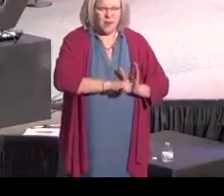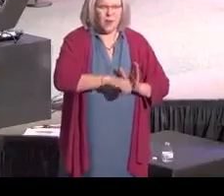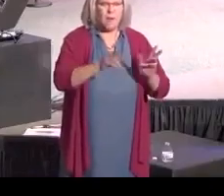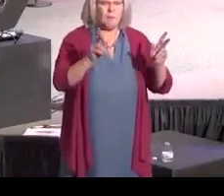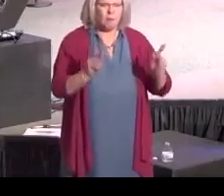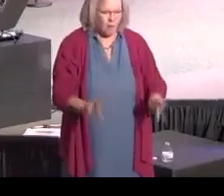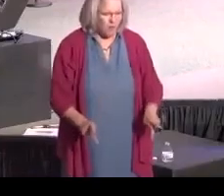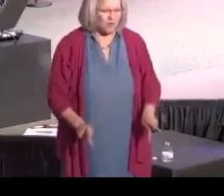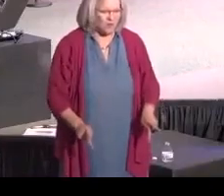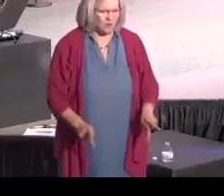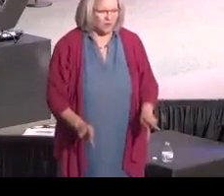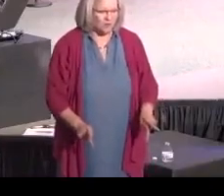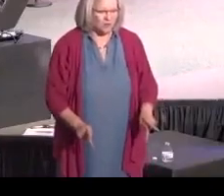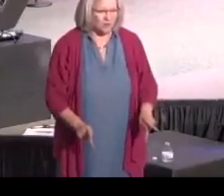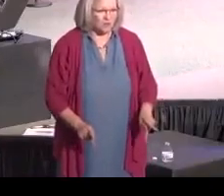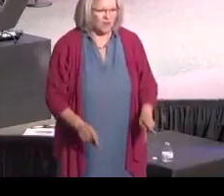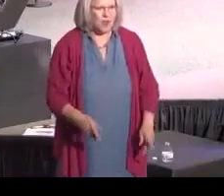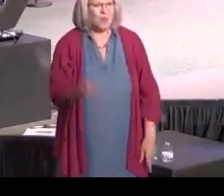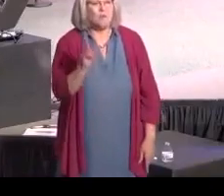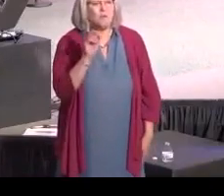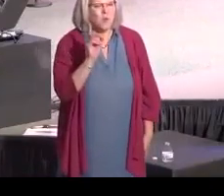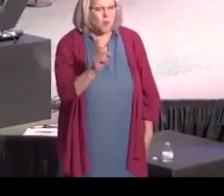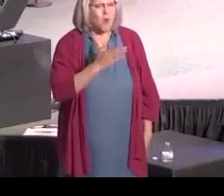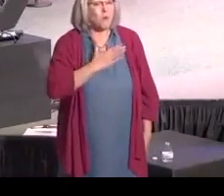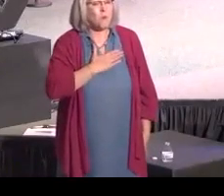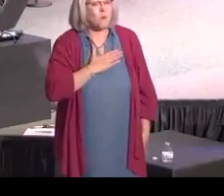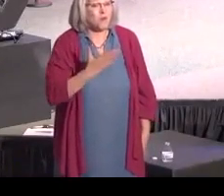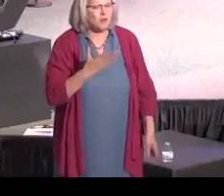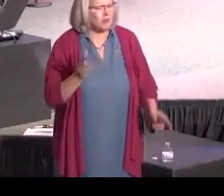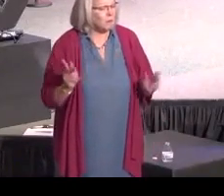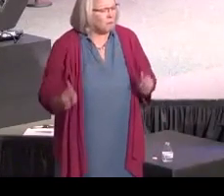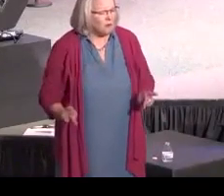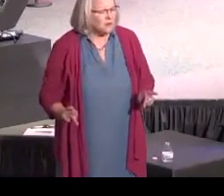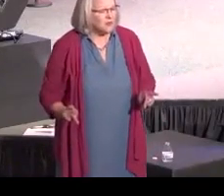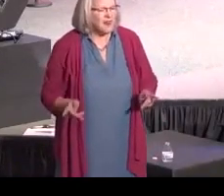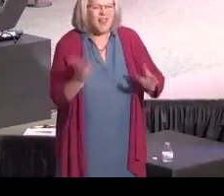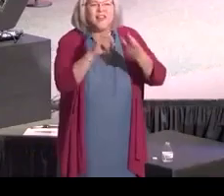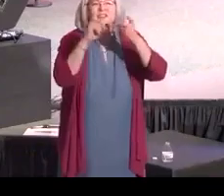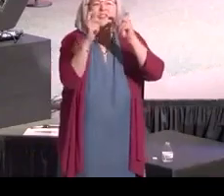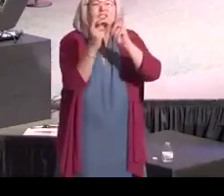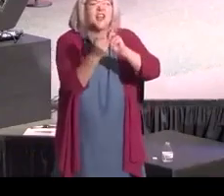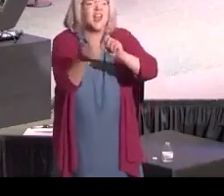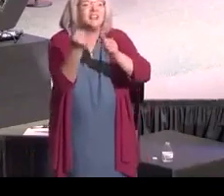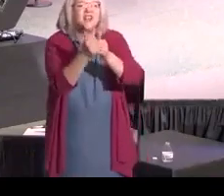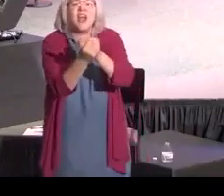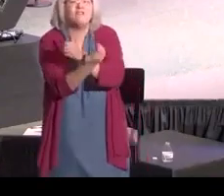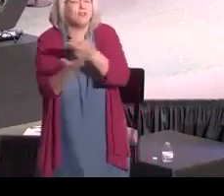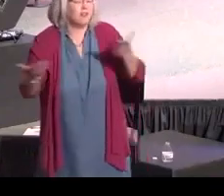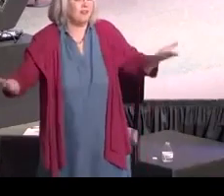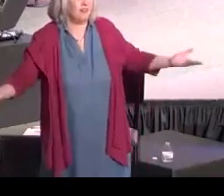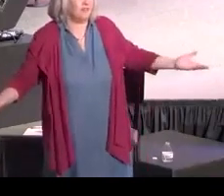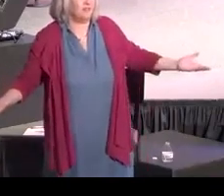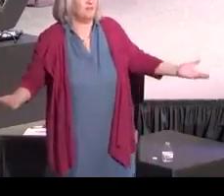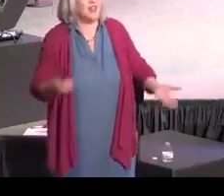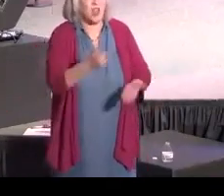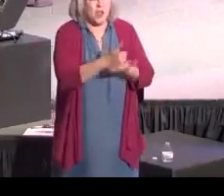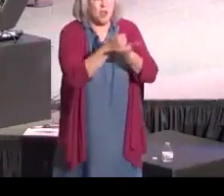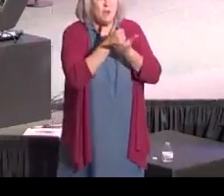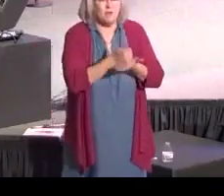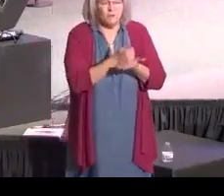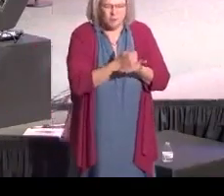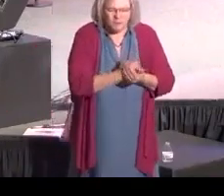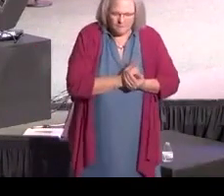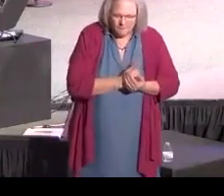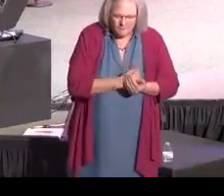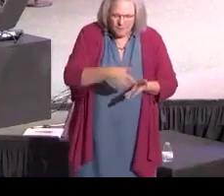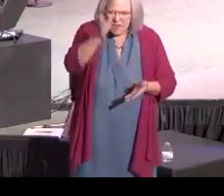person, but one willing person, and it changed everything. Amen? Let me pray for us. And God, we